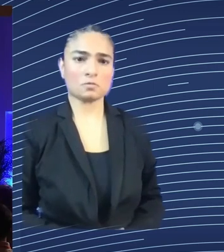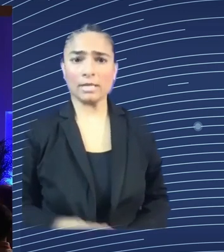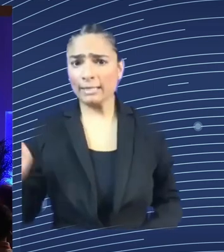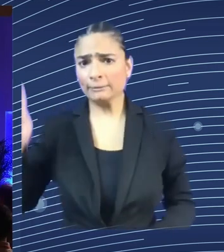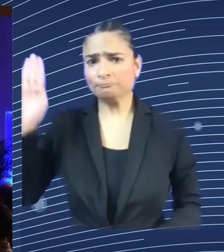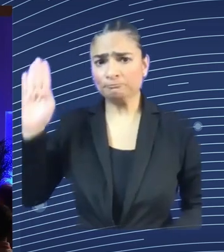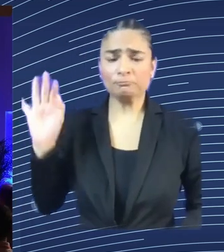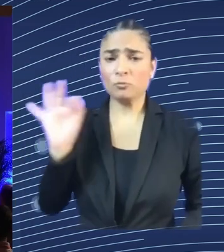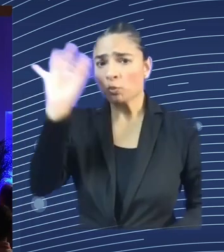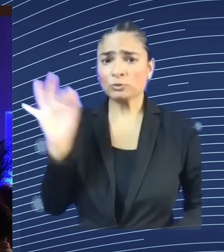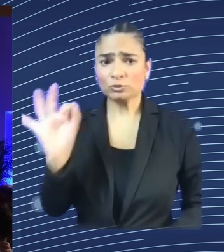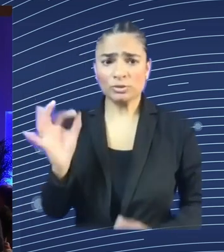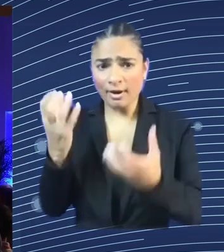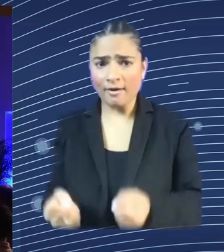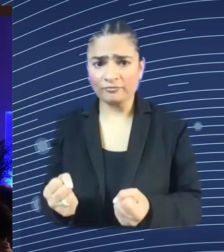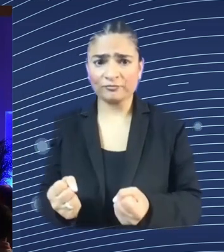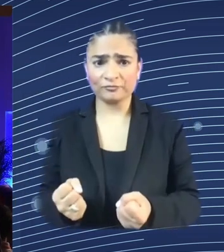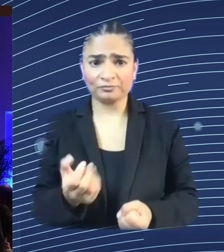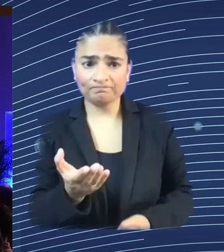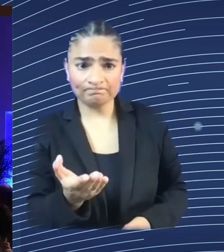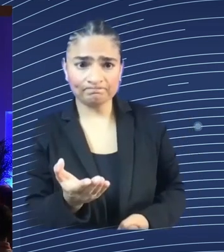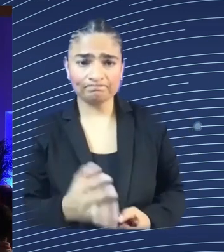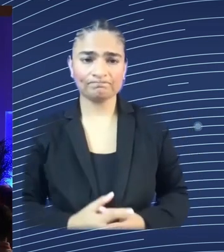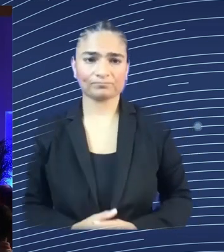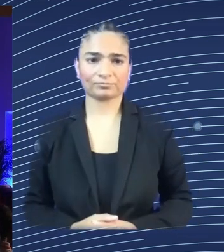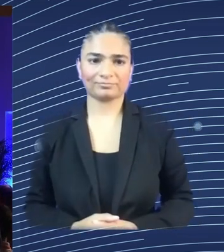Hi, Dana Verbal, also from the European Commission.